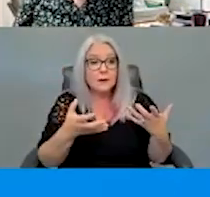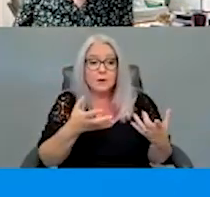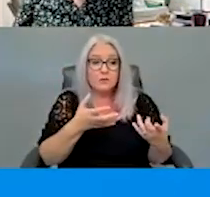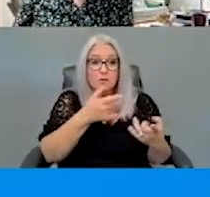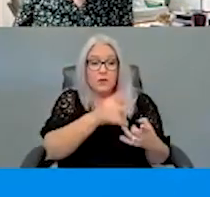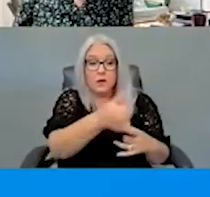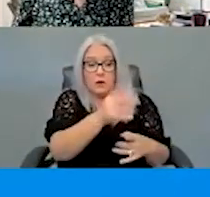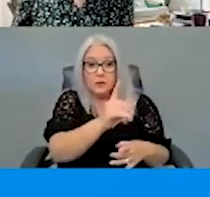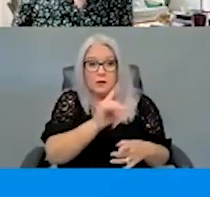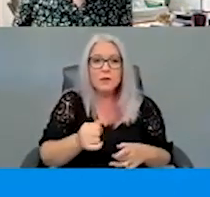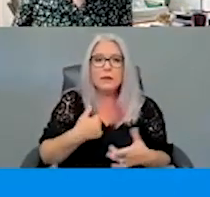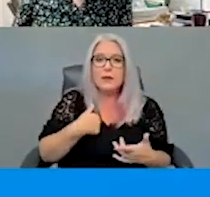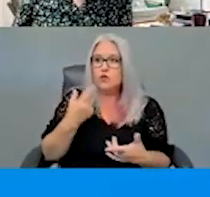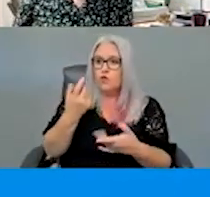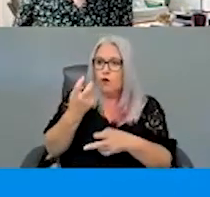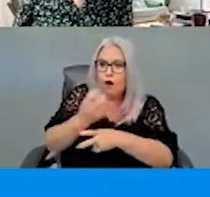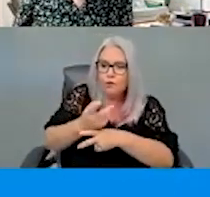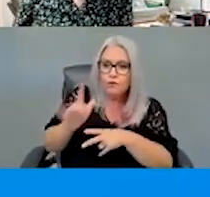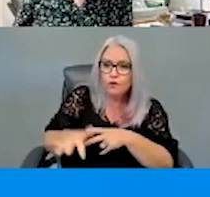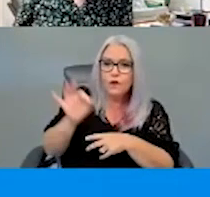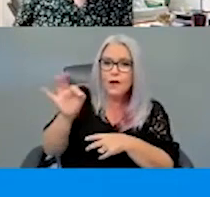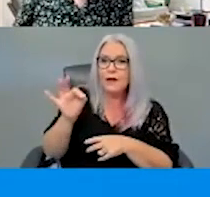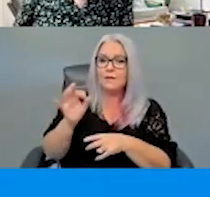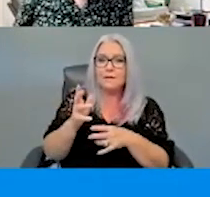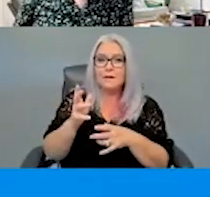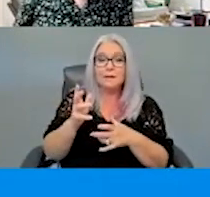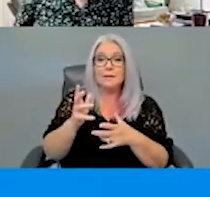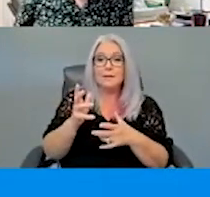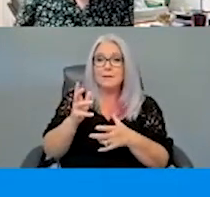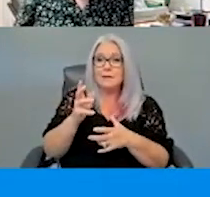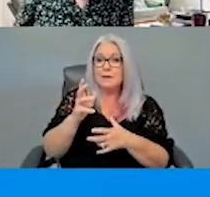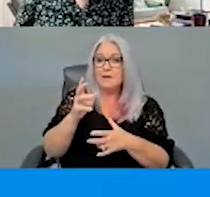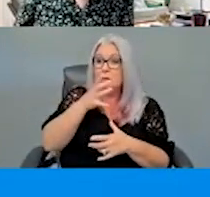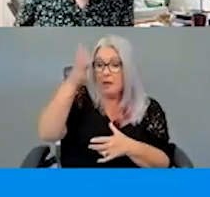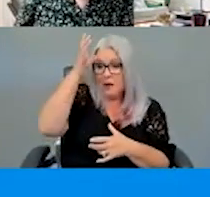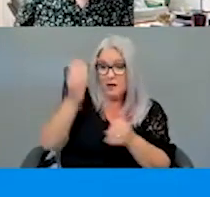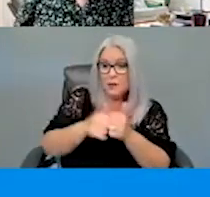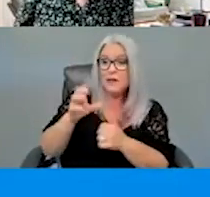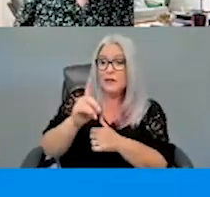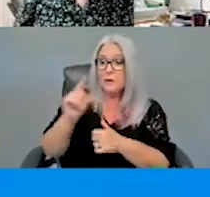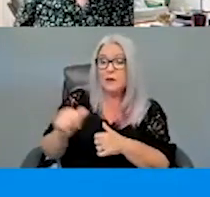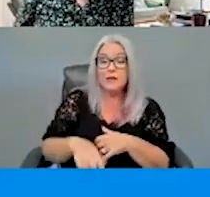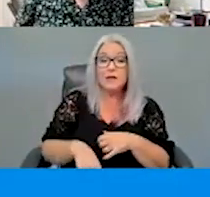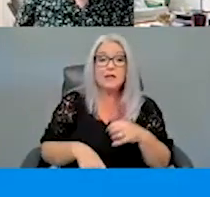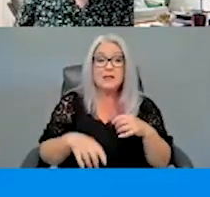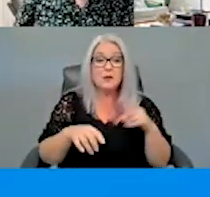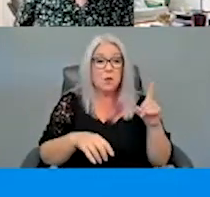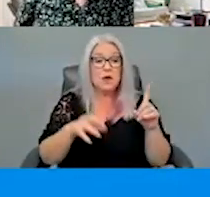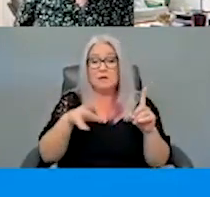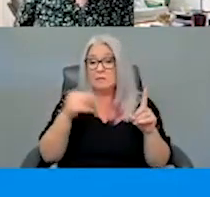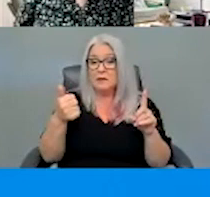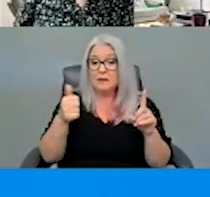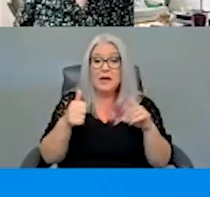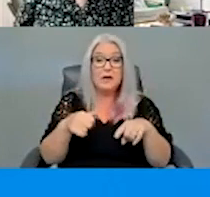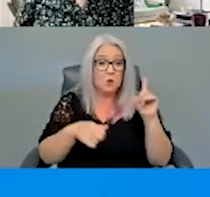because they are extraordinarily rare. They're not. We know that about 1 in 10 kids in America in the United States